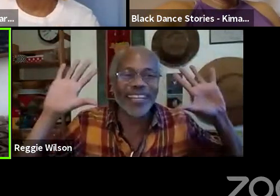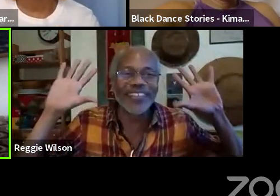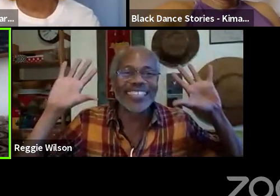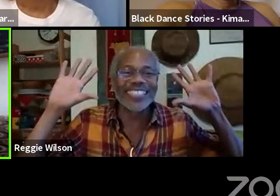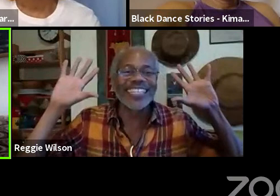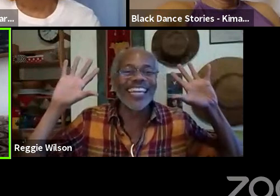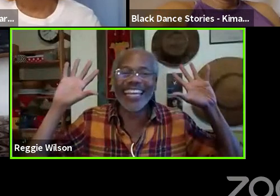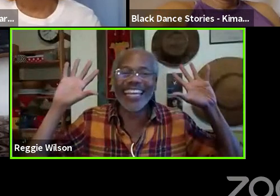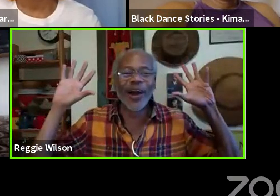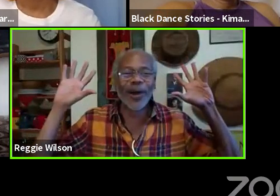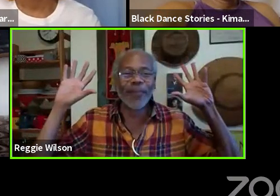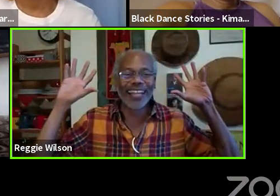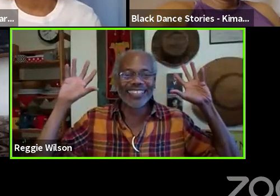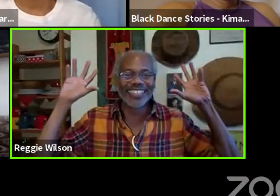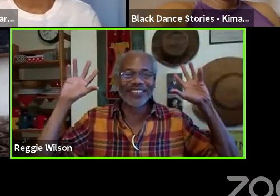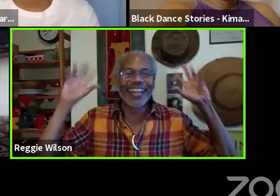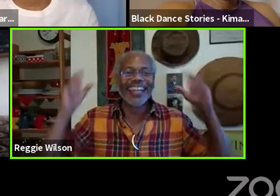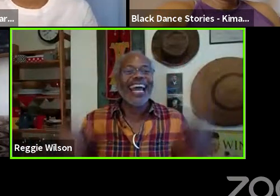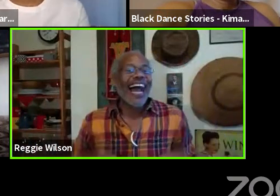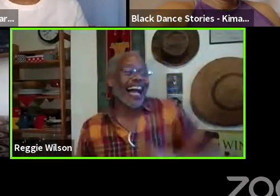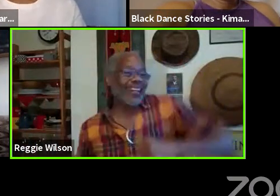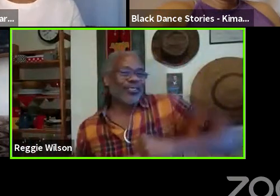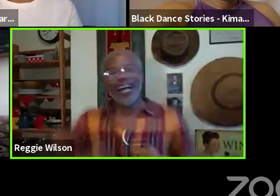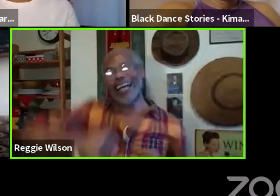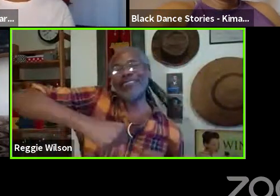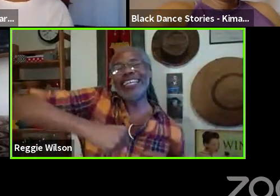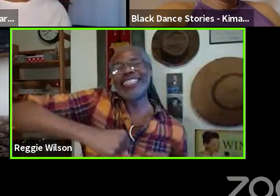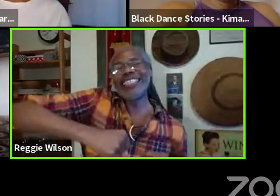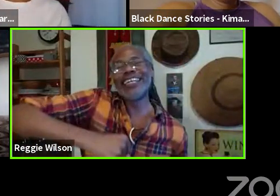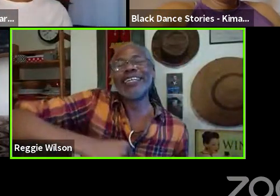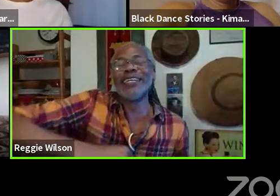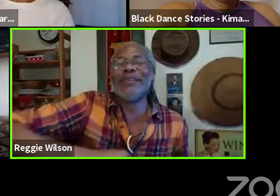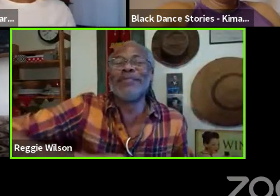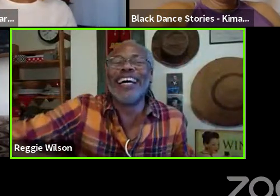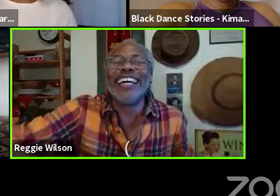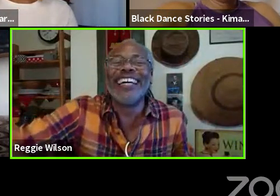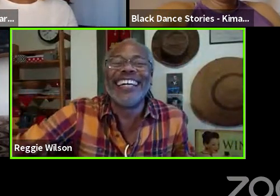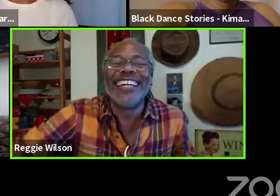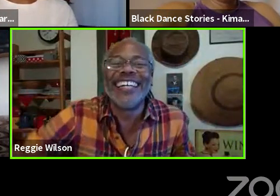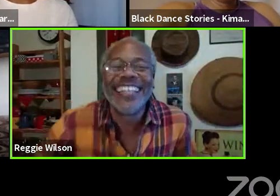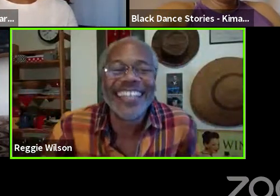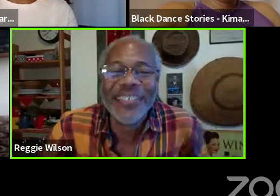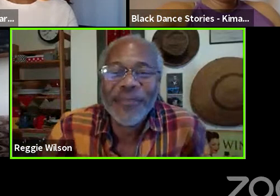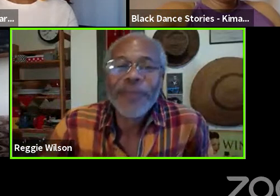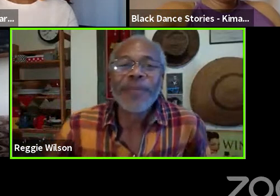Completely oblivious to any and all politics, right? I'll drive to Egypt.